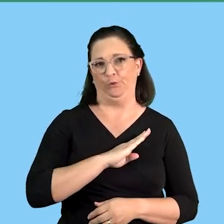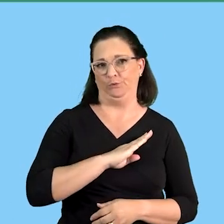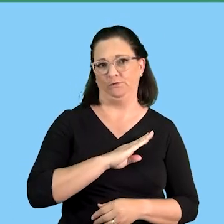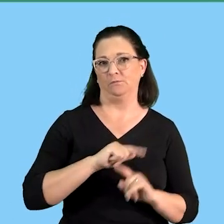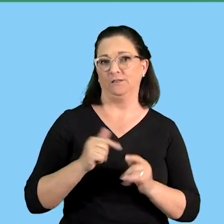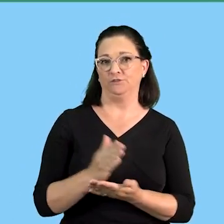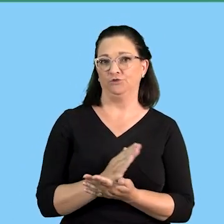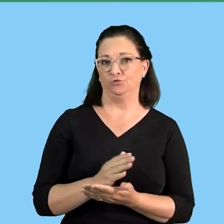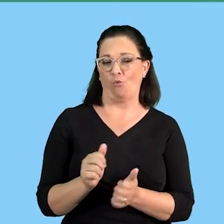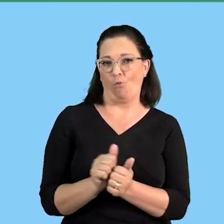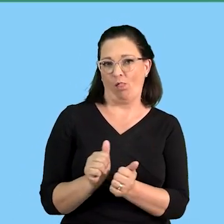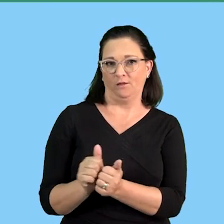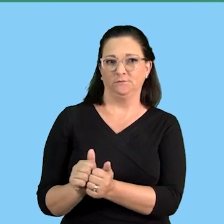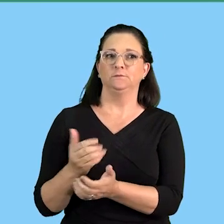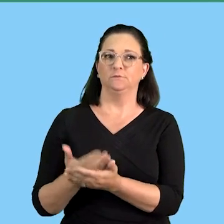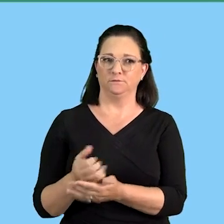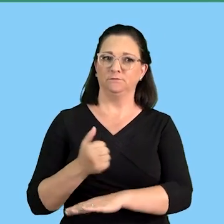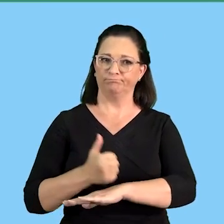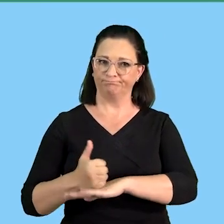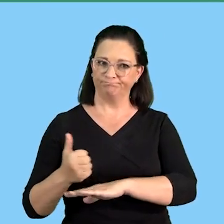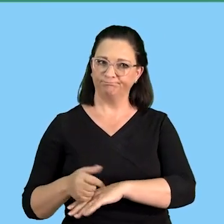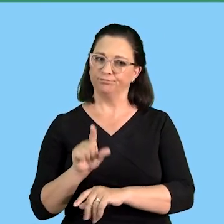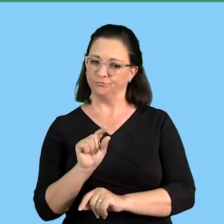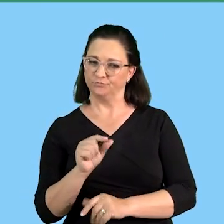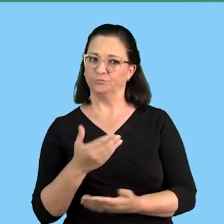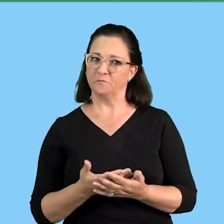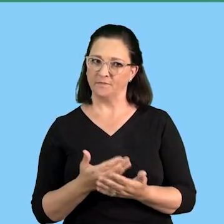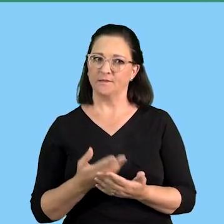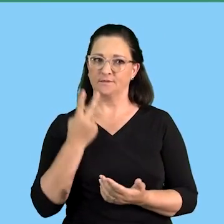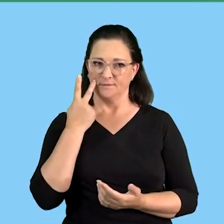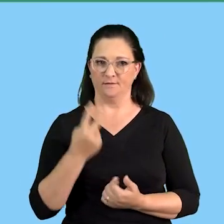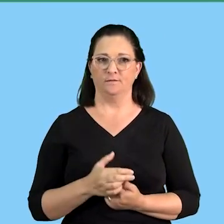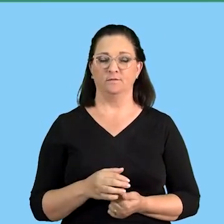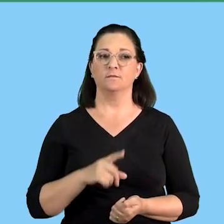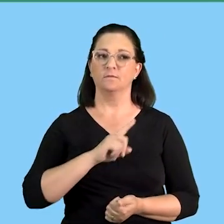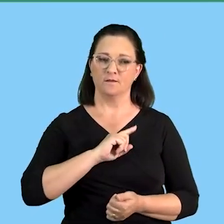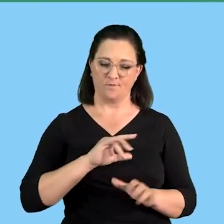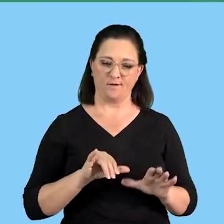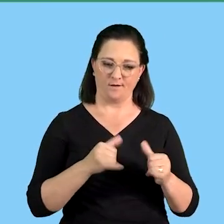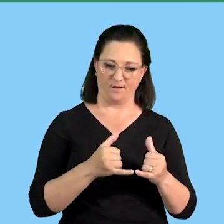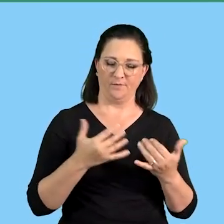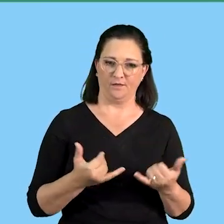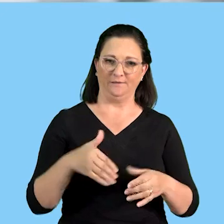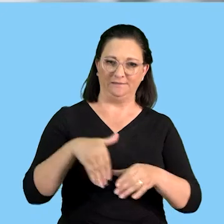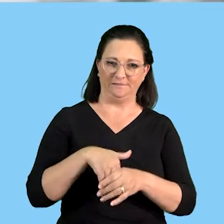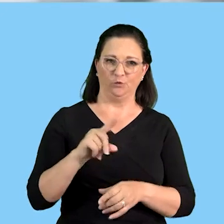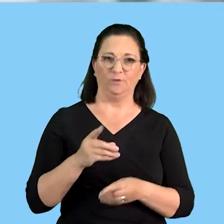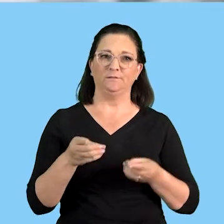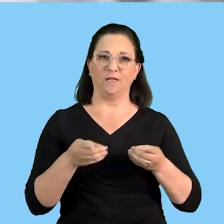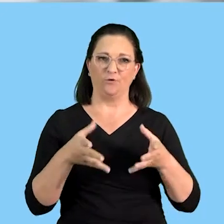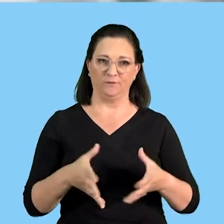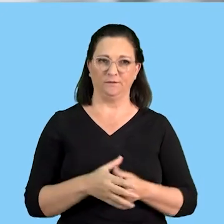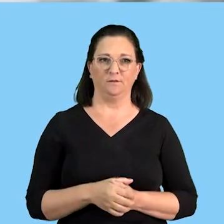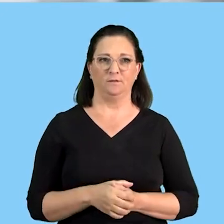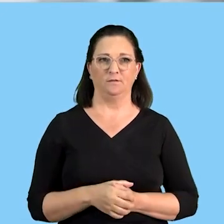by shareholders to represent the shareholders' interest. So a company is basically ran by directors. These are people who act like the